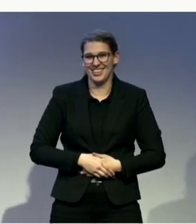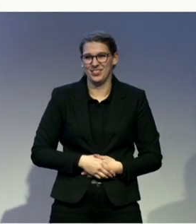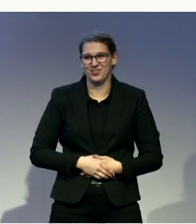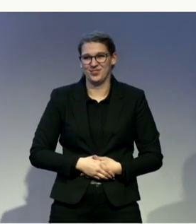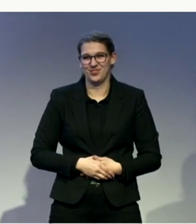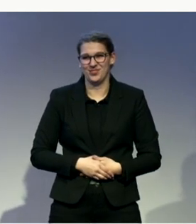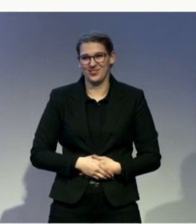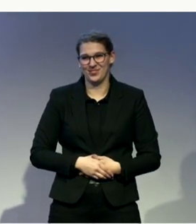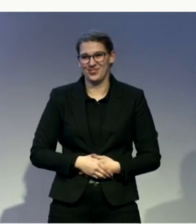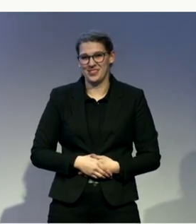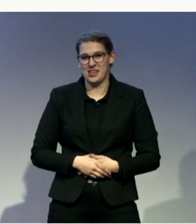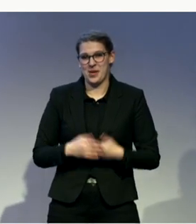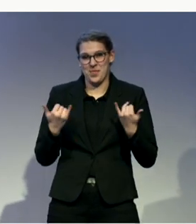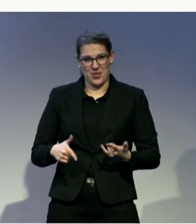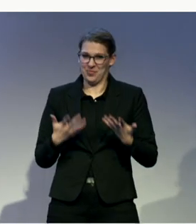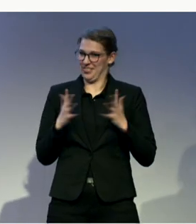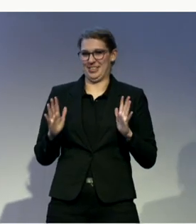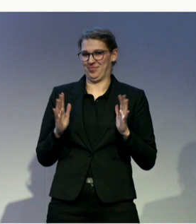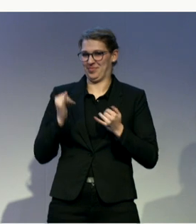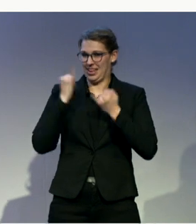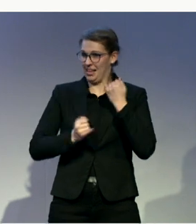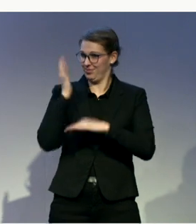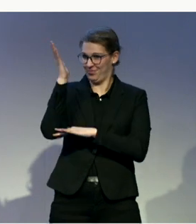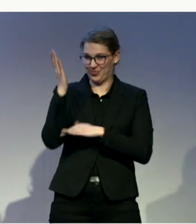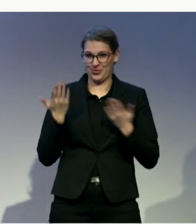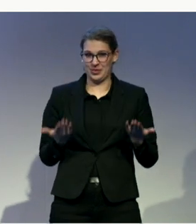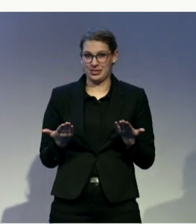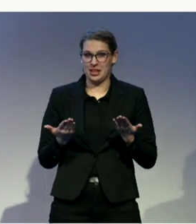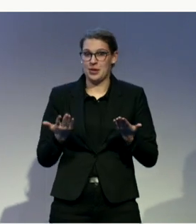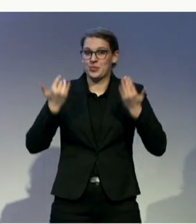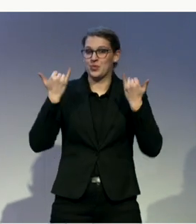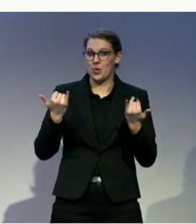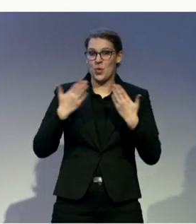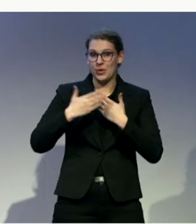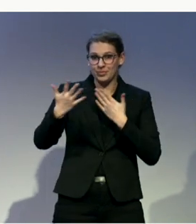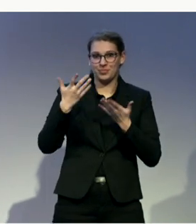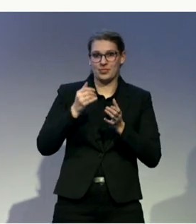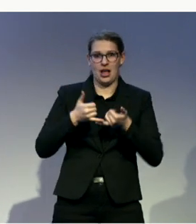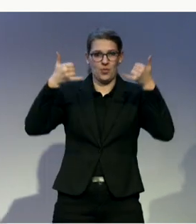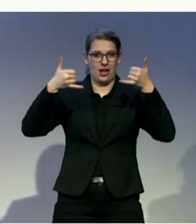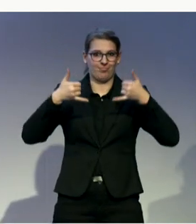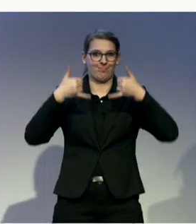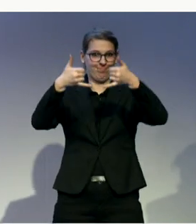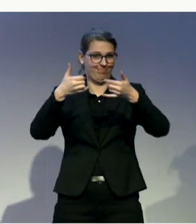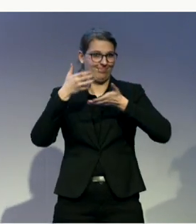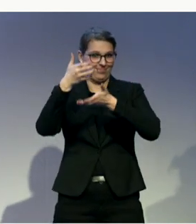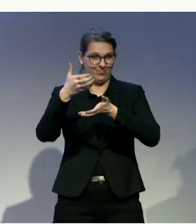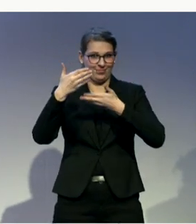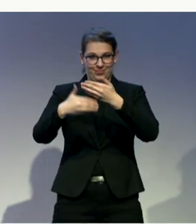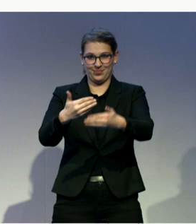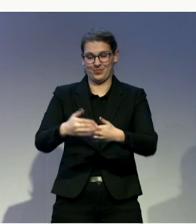you, this is the last panel. So now the award ceremony will take place here. So remember to take all